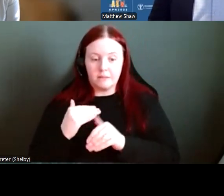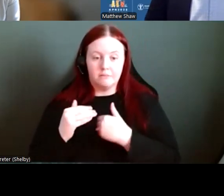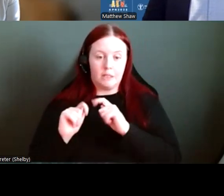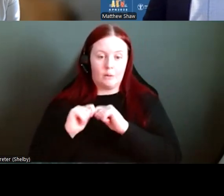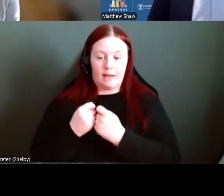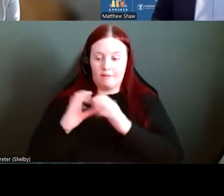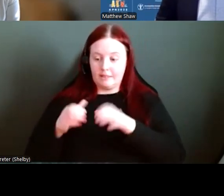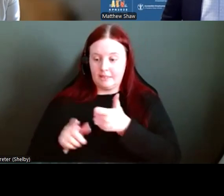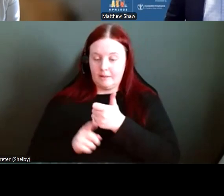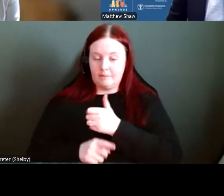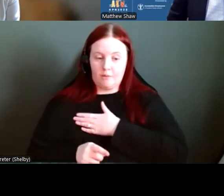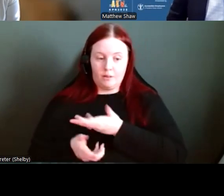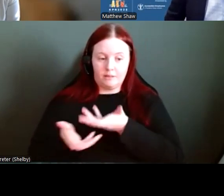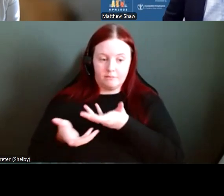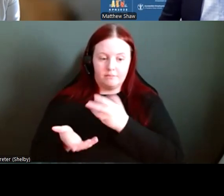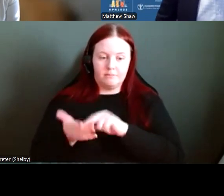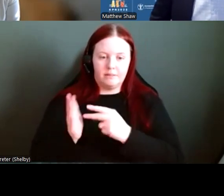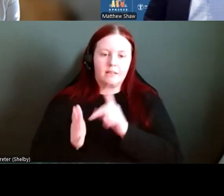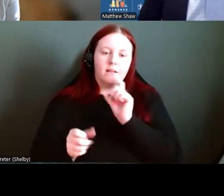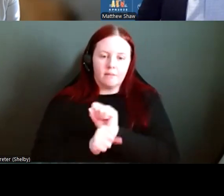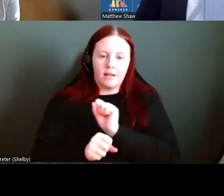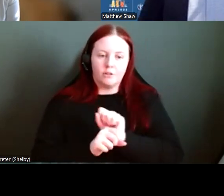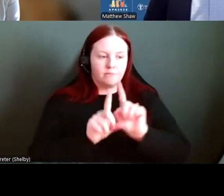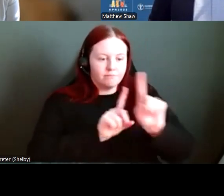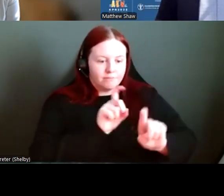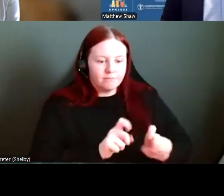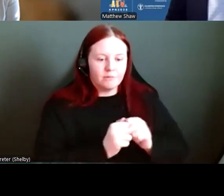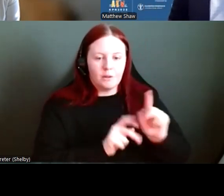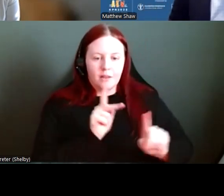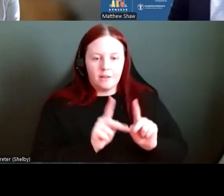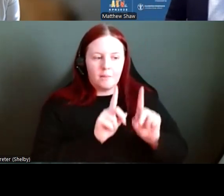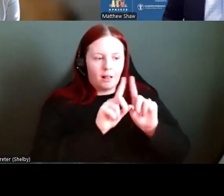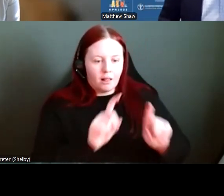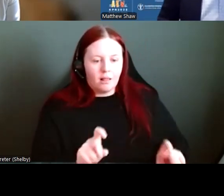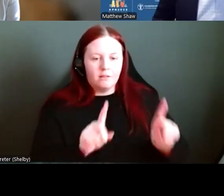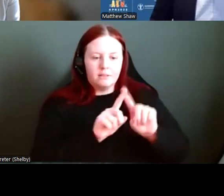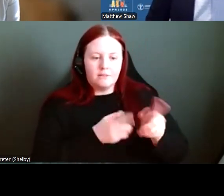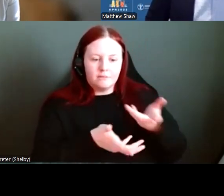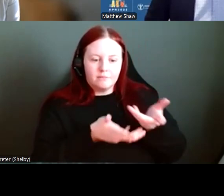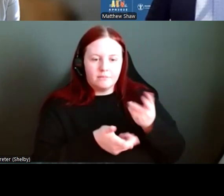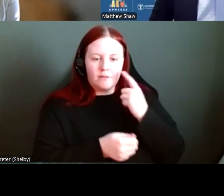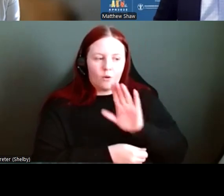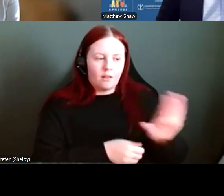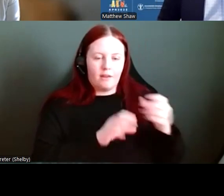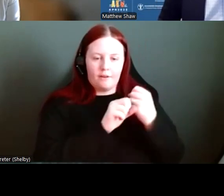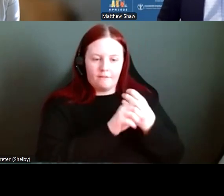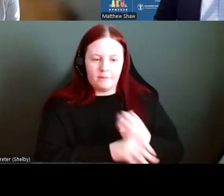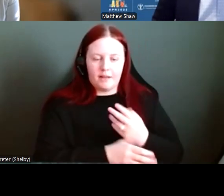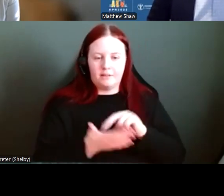to engage, i.e., actually ask people in different forms, like for their feedback,